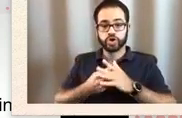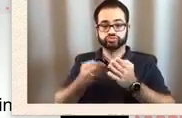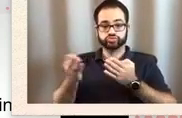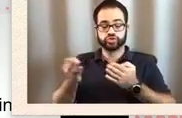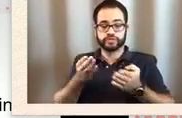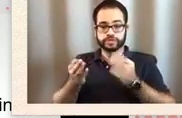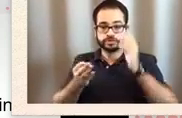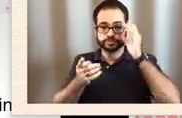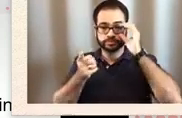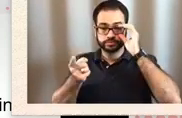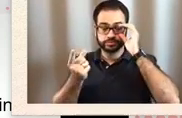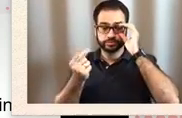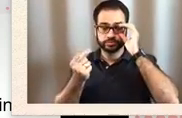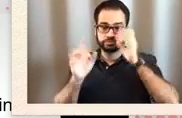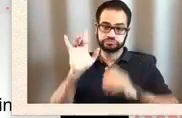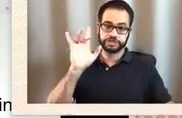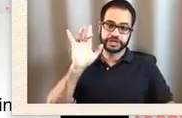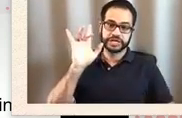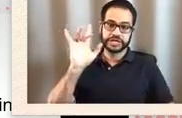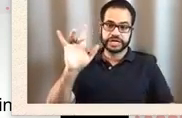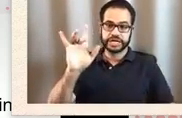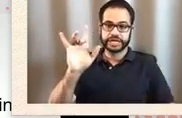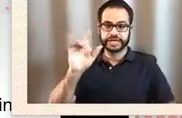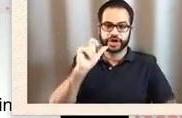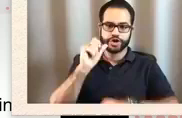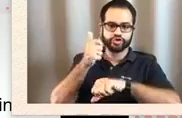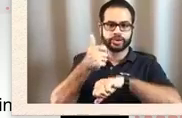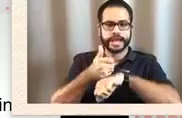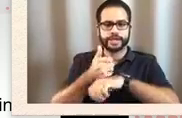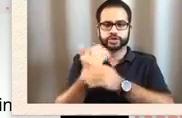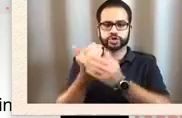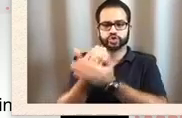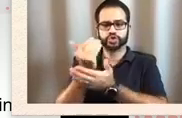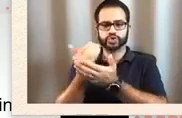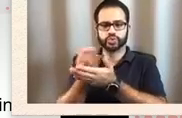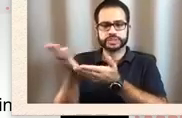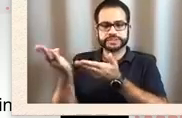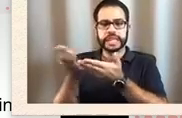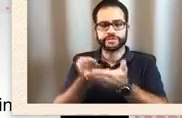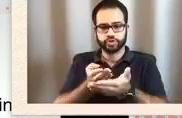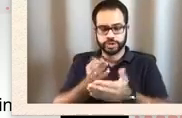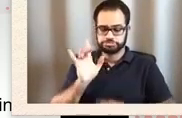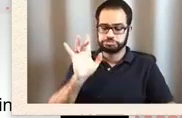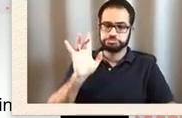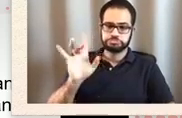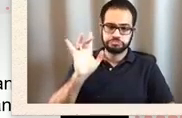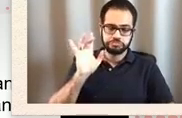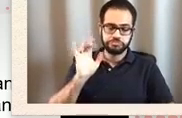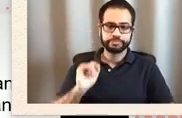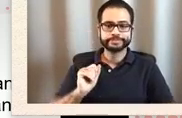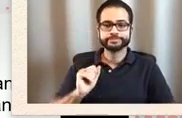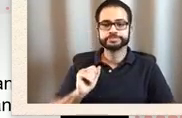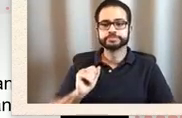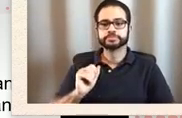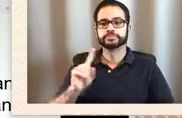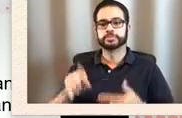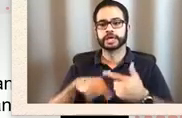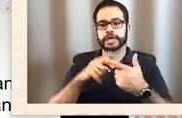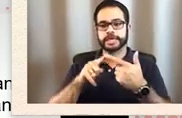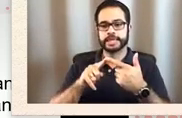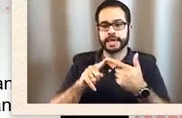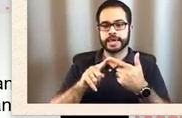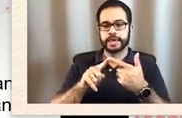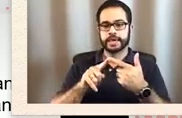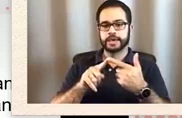to click on this Create New Delivery button. And then from there, they will go ahead